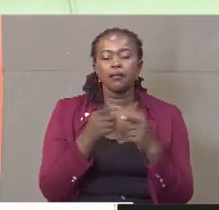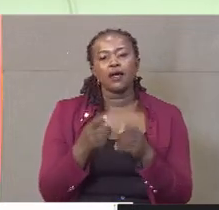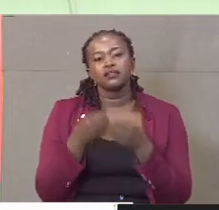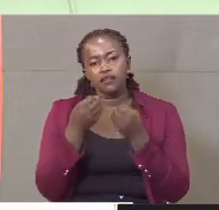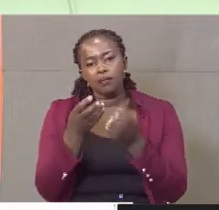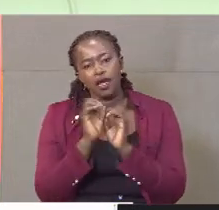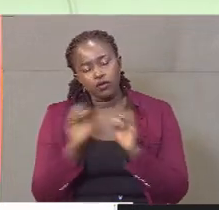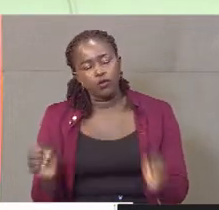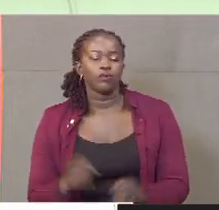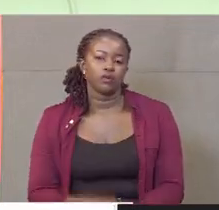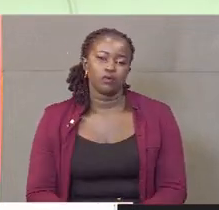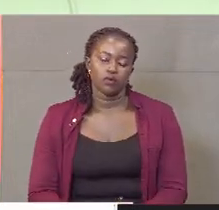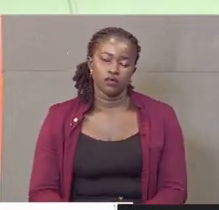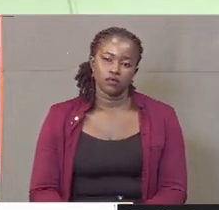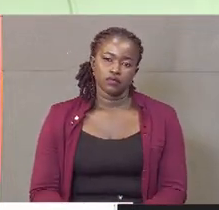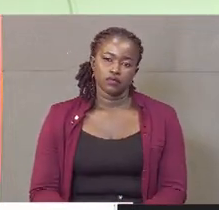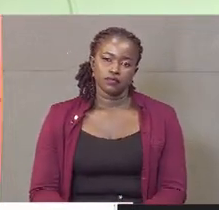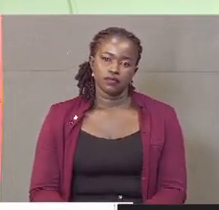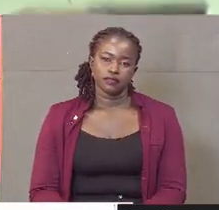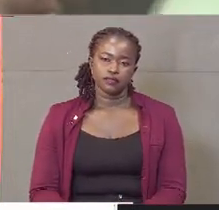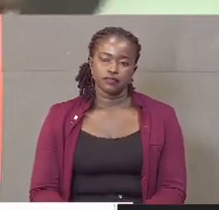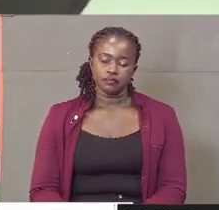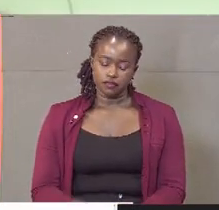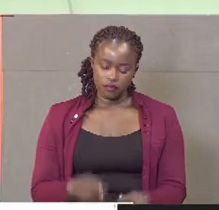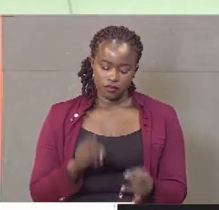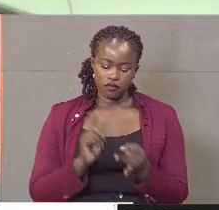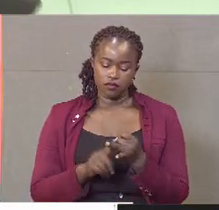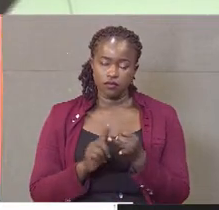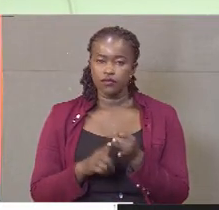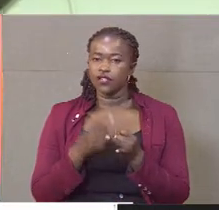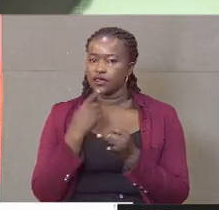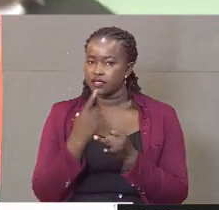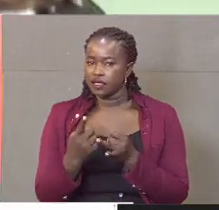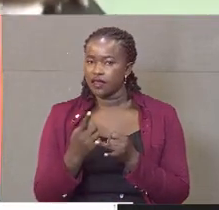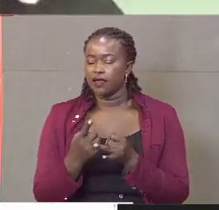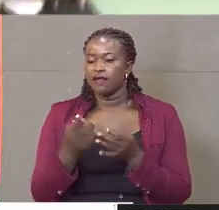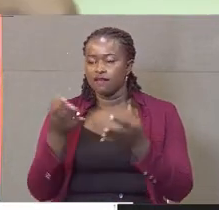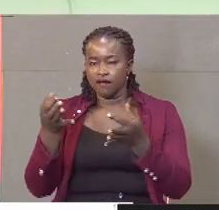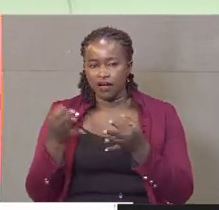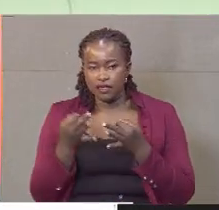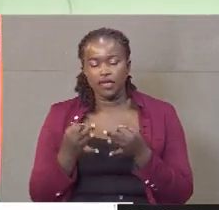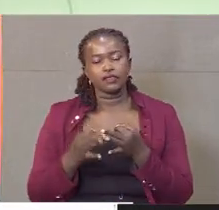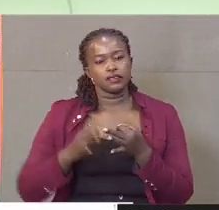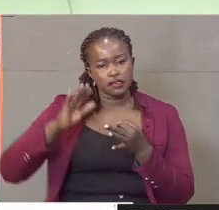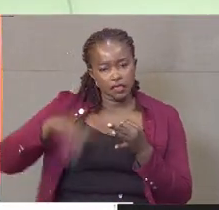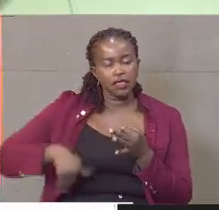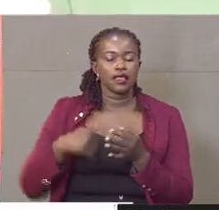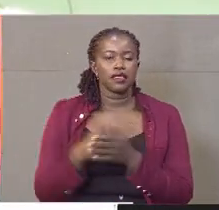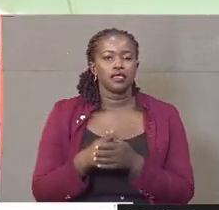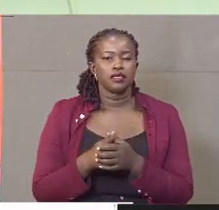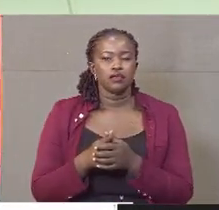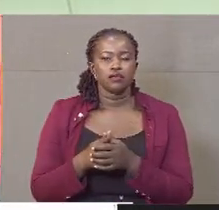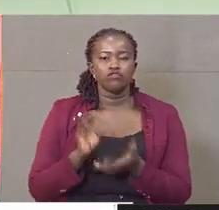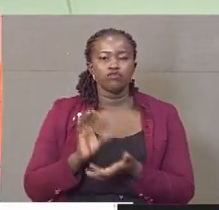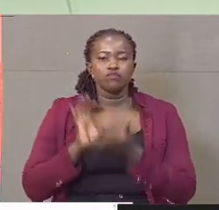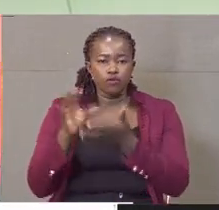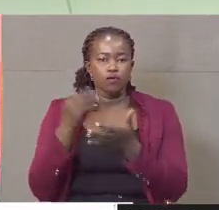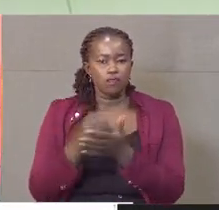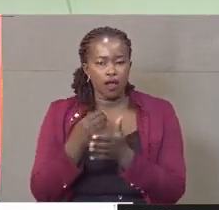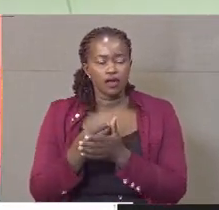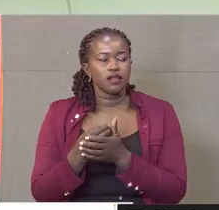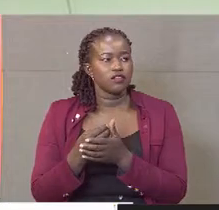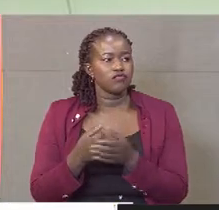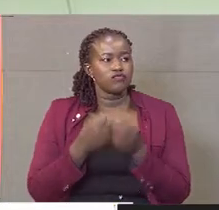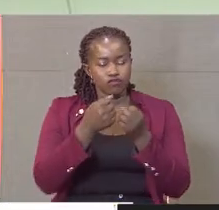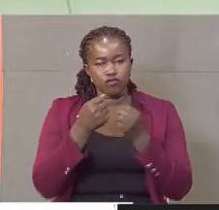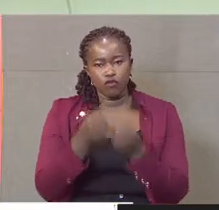supply. Two, they're saying inordinately finance delays to make money available for them to deliver supplies.